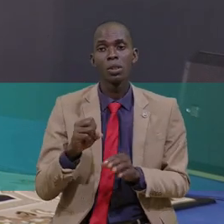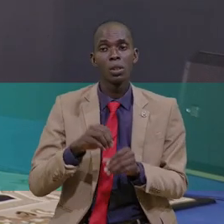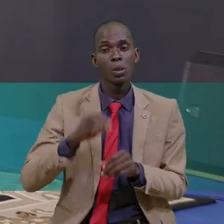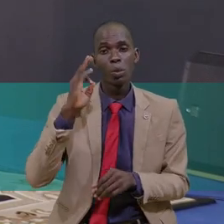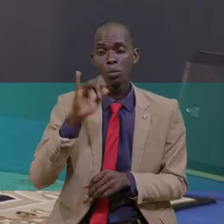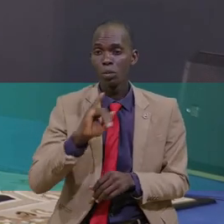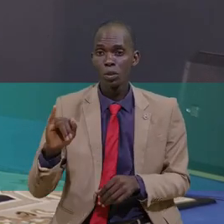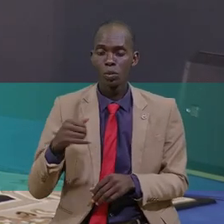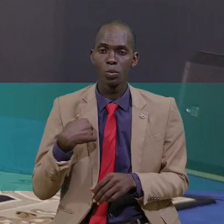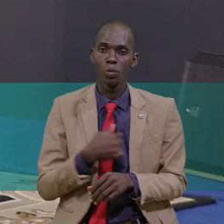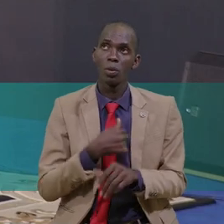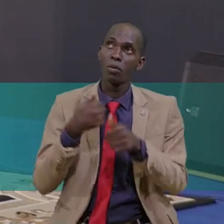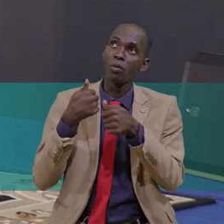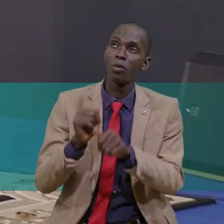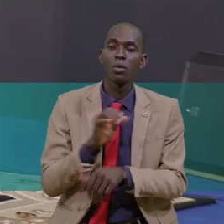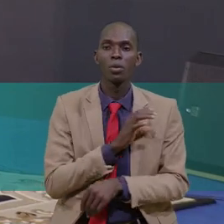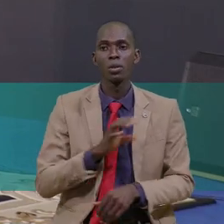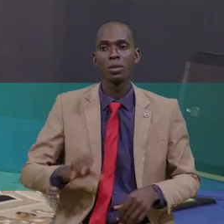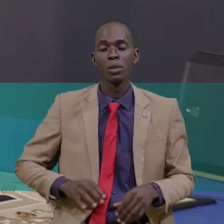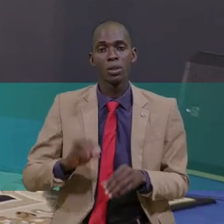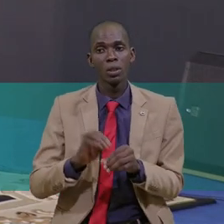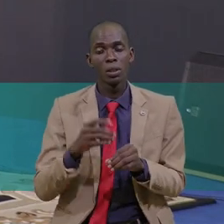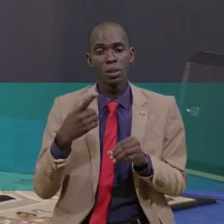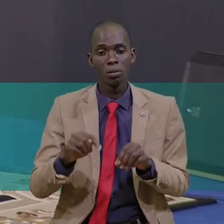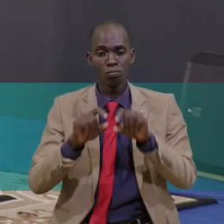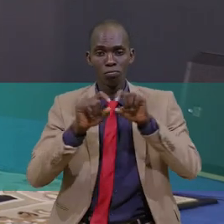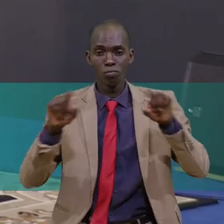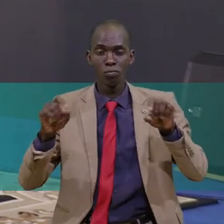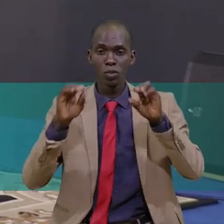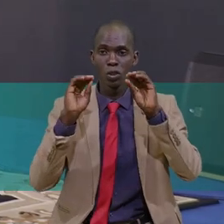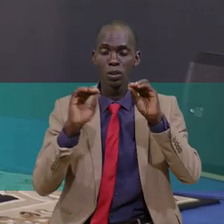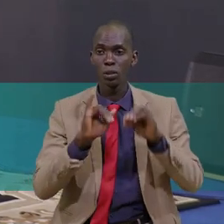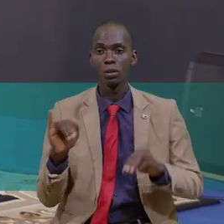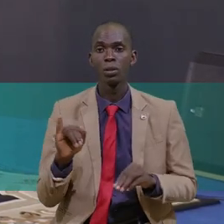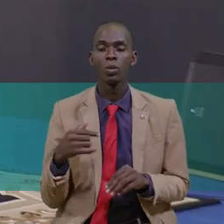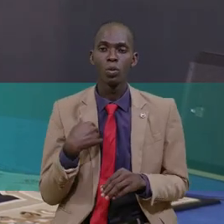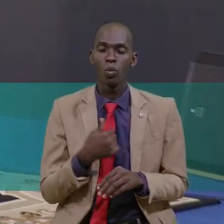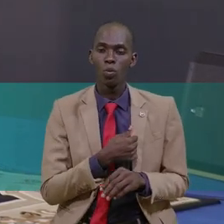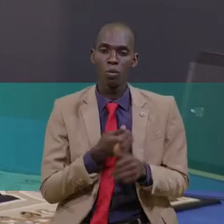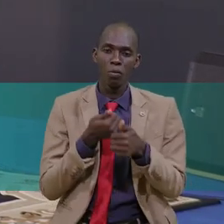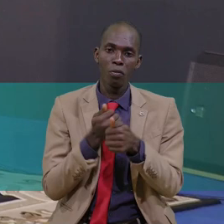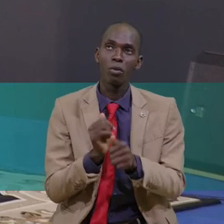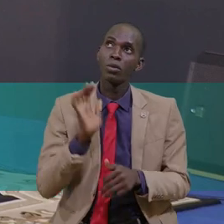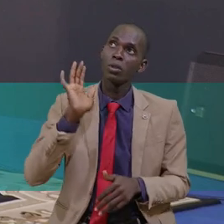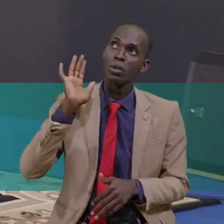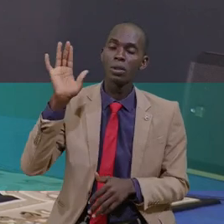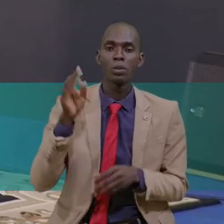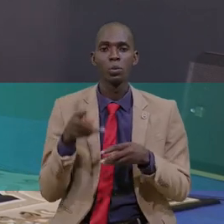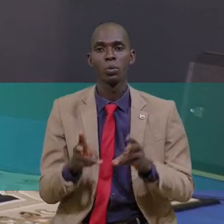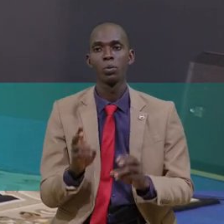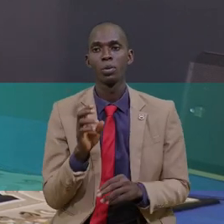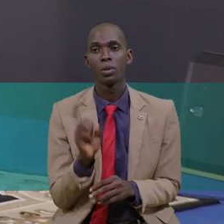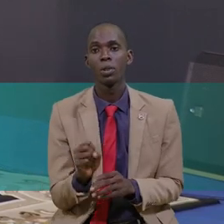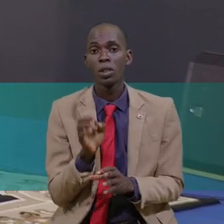follow his steps, in the content of the gospel that we preach we follow his steps. If we